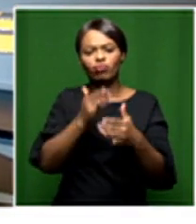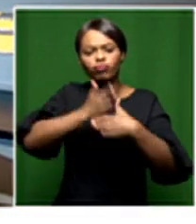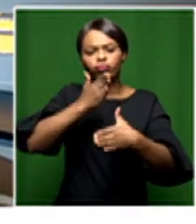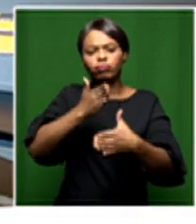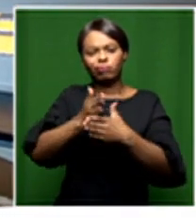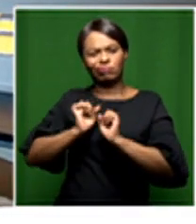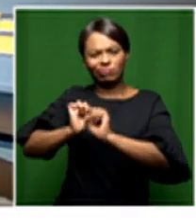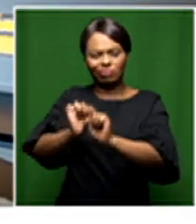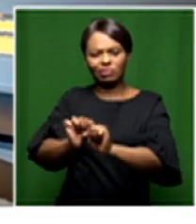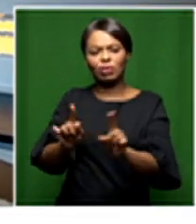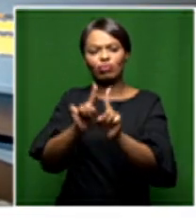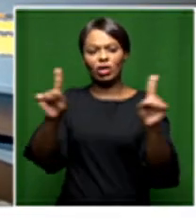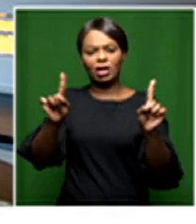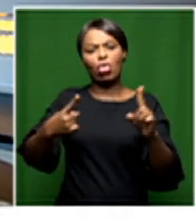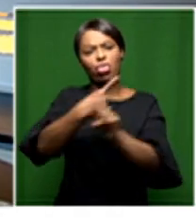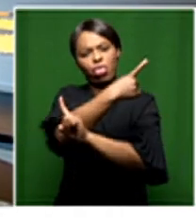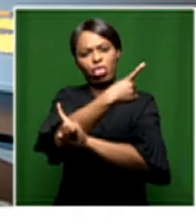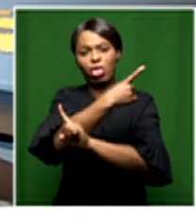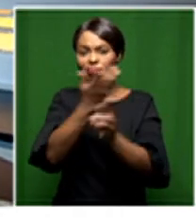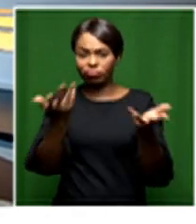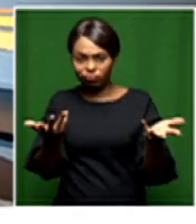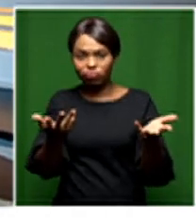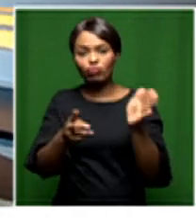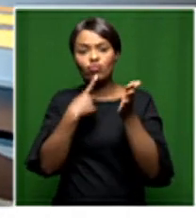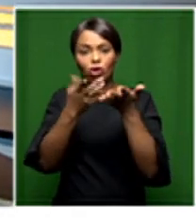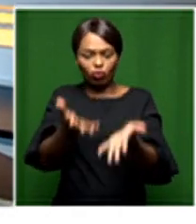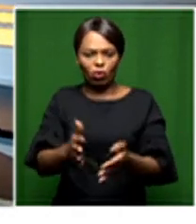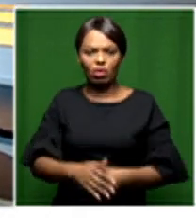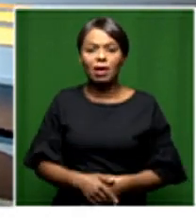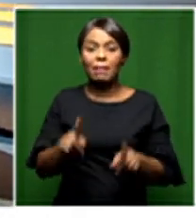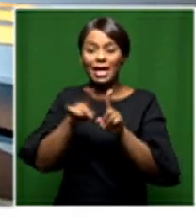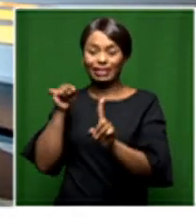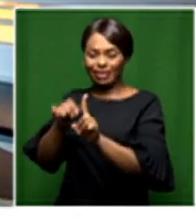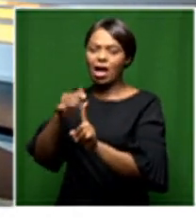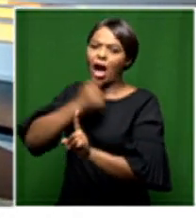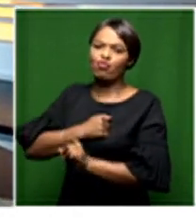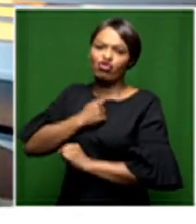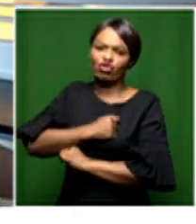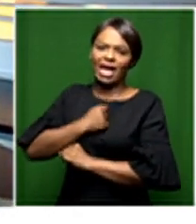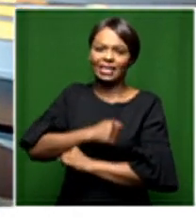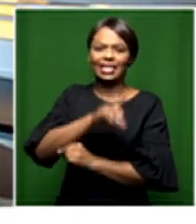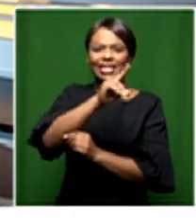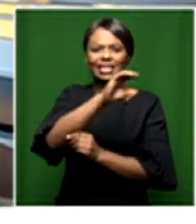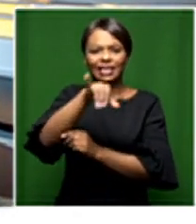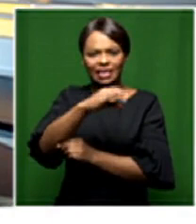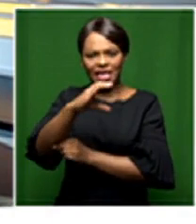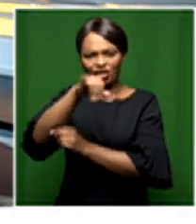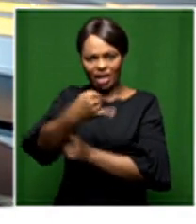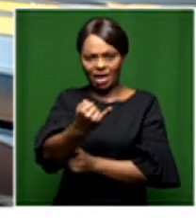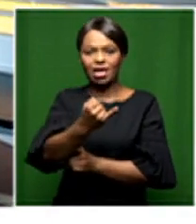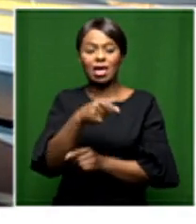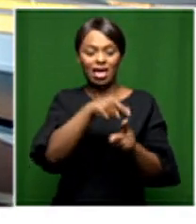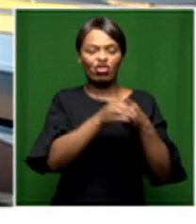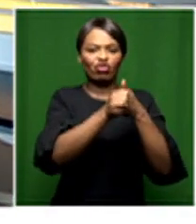of existing laws," unquote. As you pointed out, she has since apologized to the DCJ who chairs the